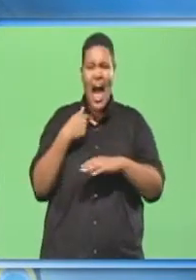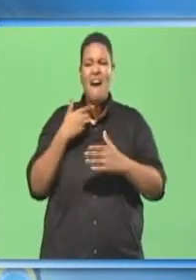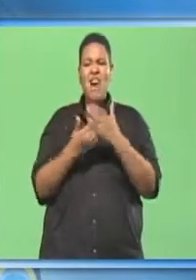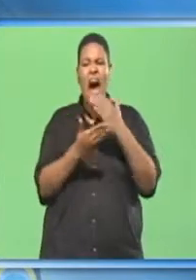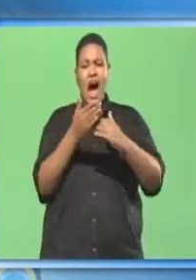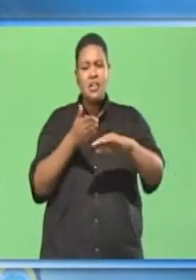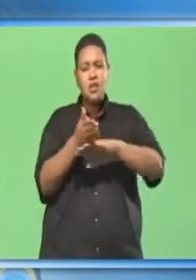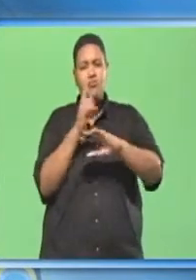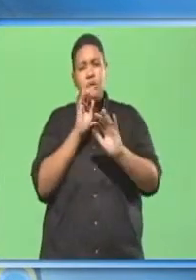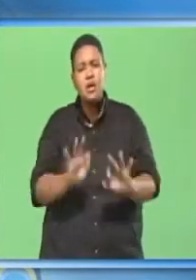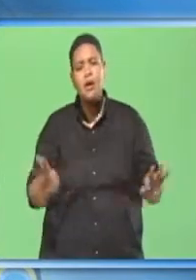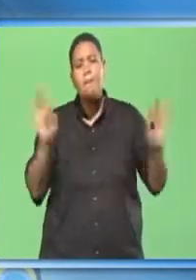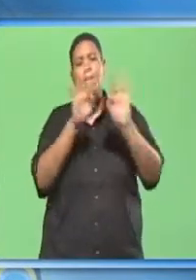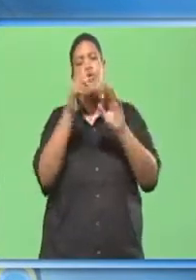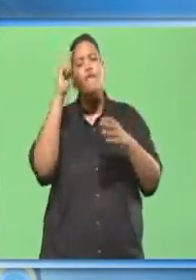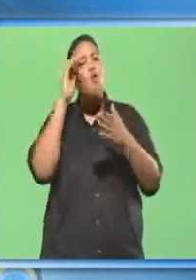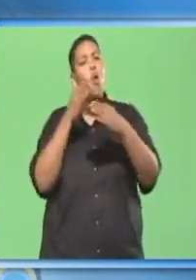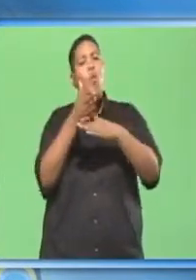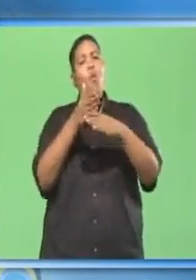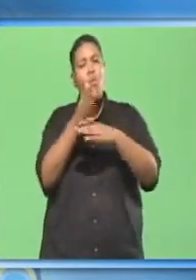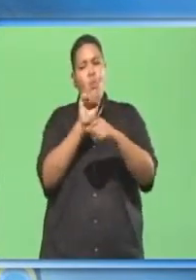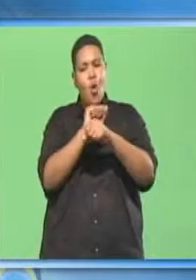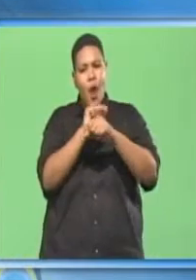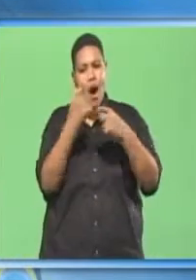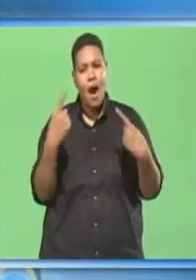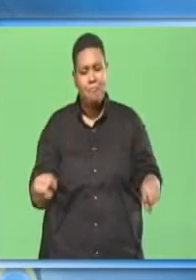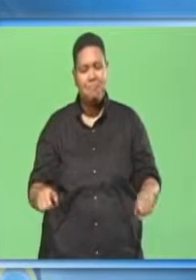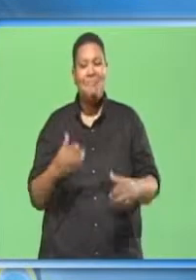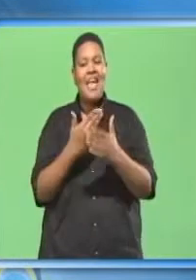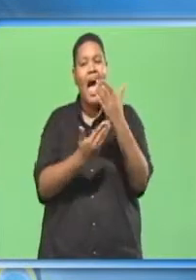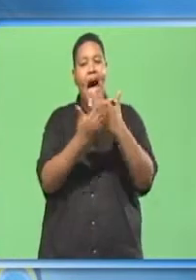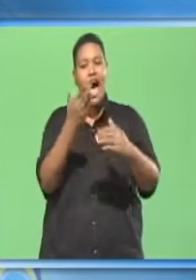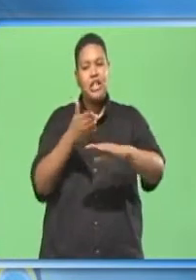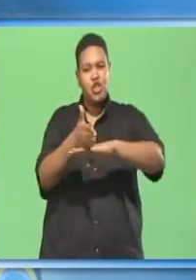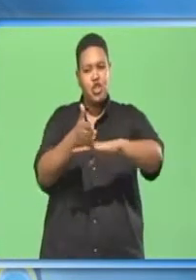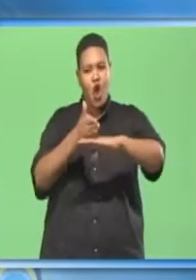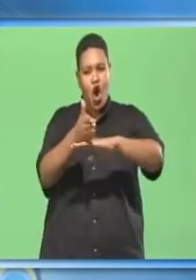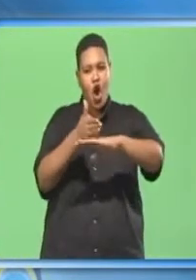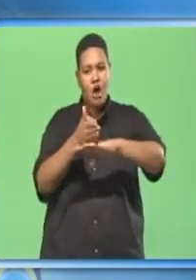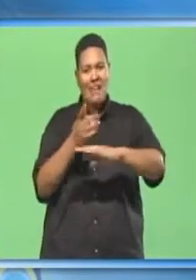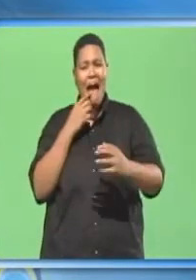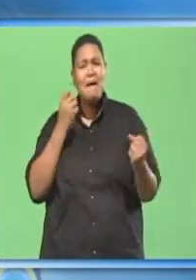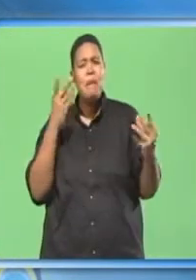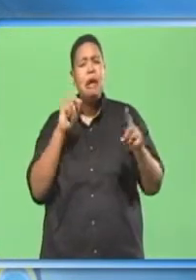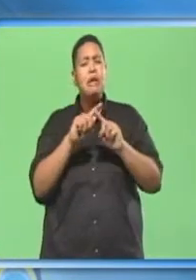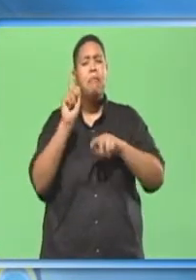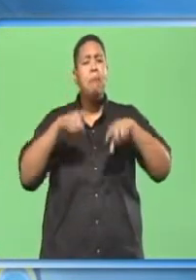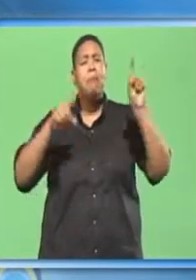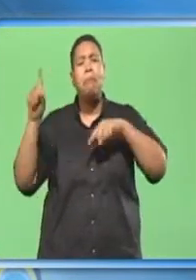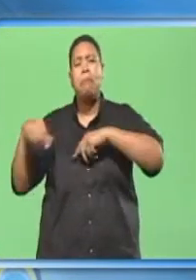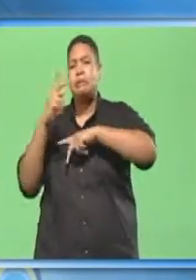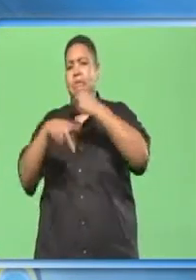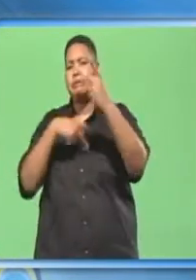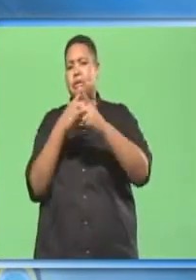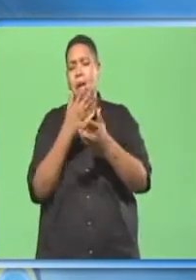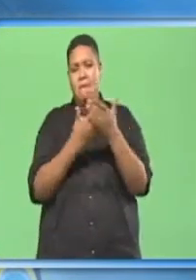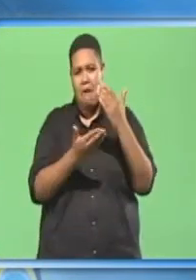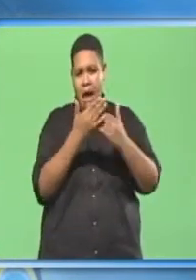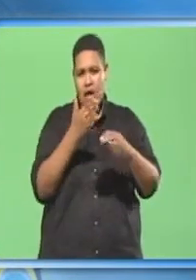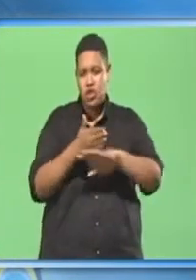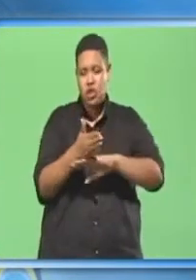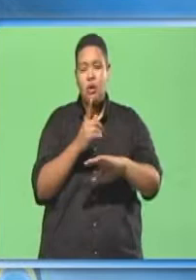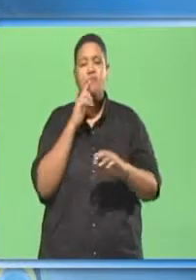saws are important tools for woodwork. Hand saws. There are many different types of hand saws, each for